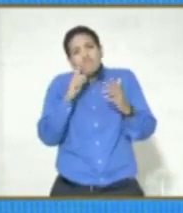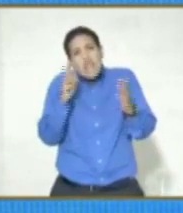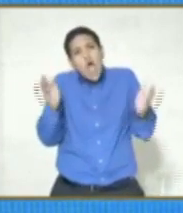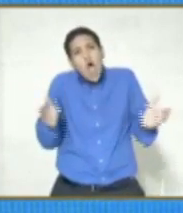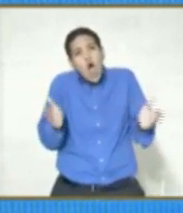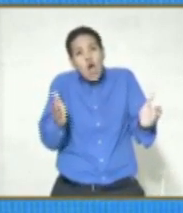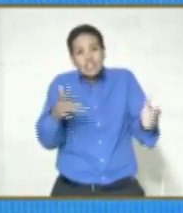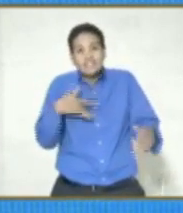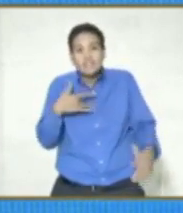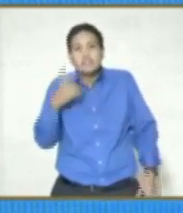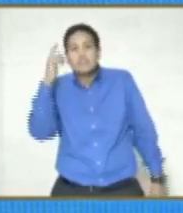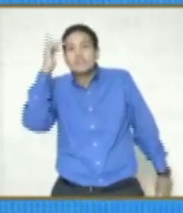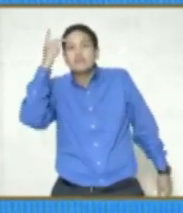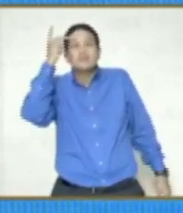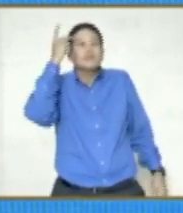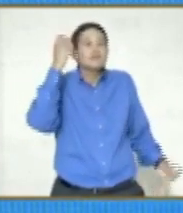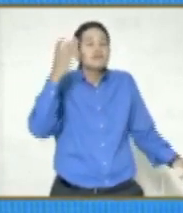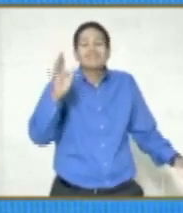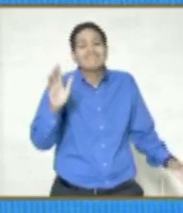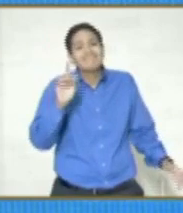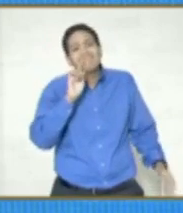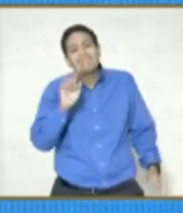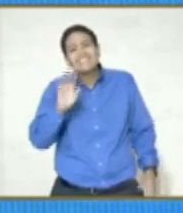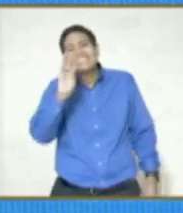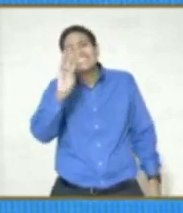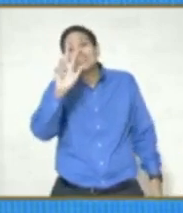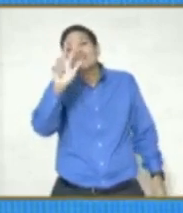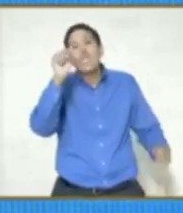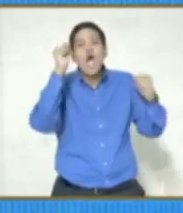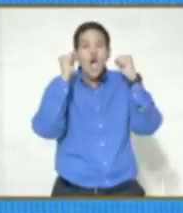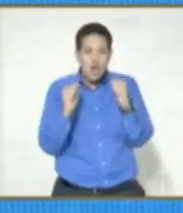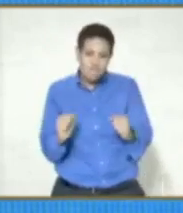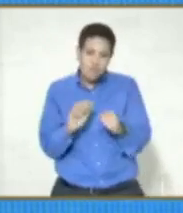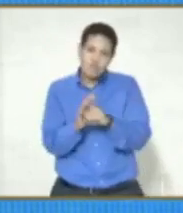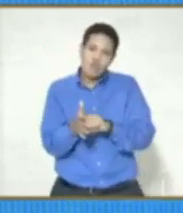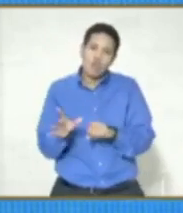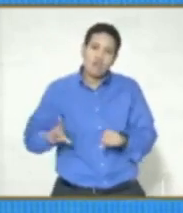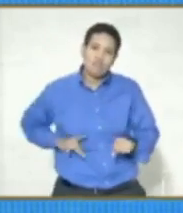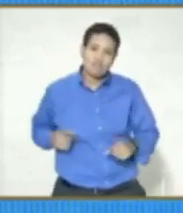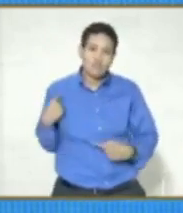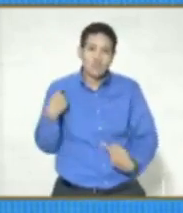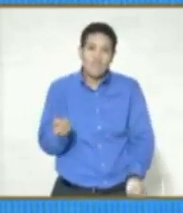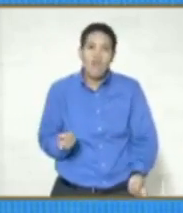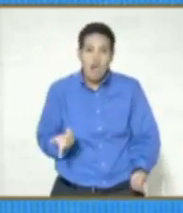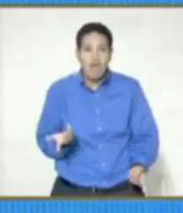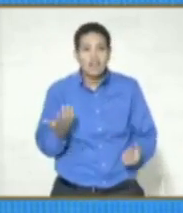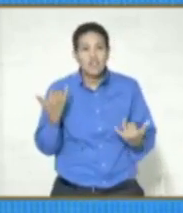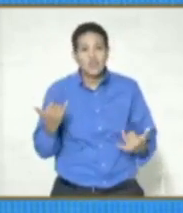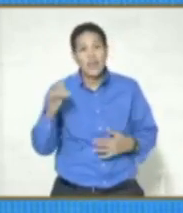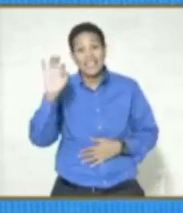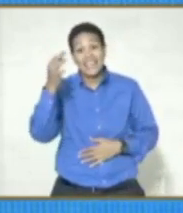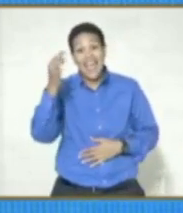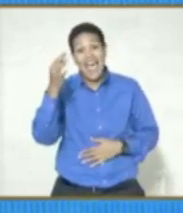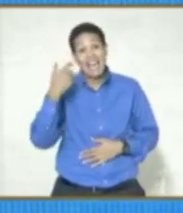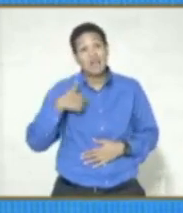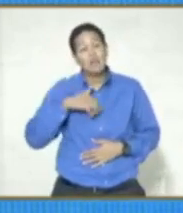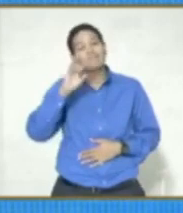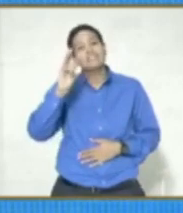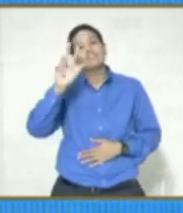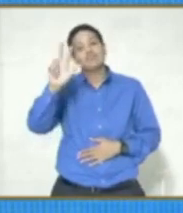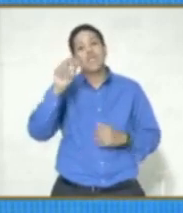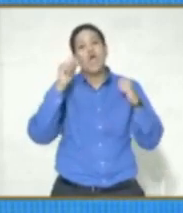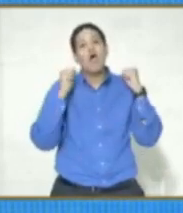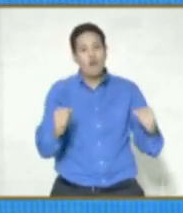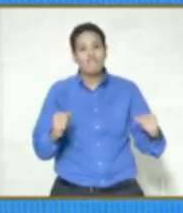And, we have 63 confirmed cases to date. Today is the 9th, and we have 63 so